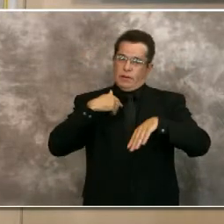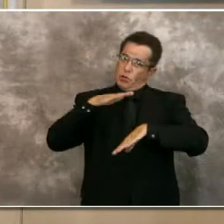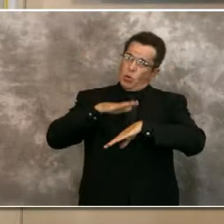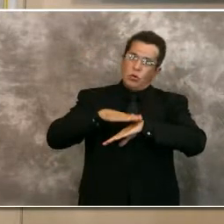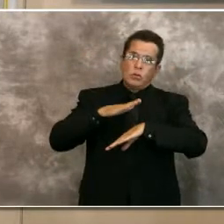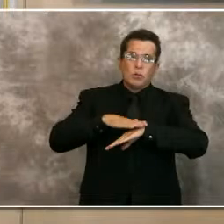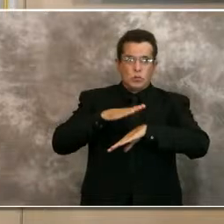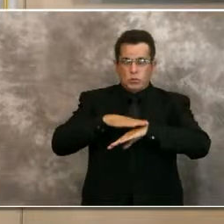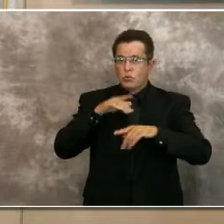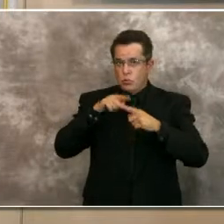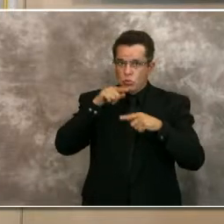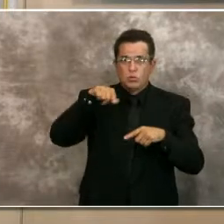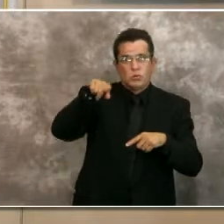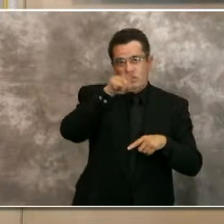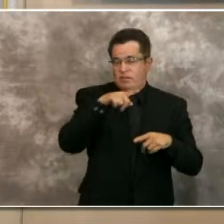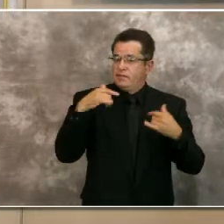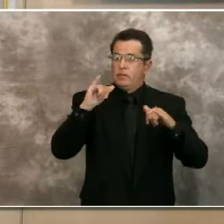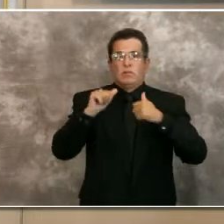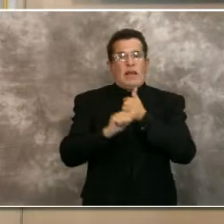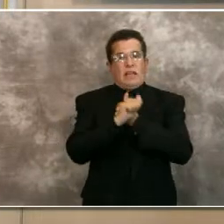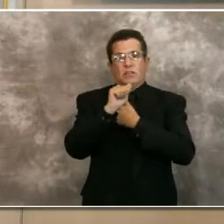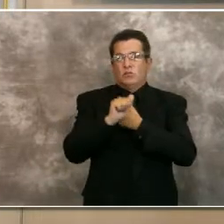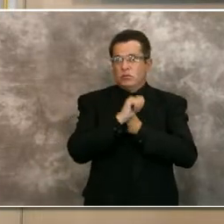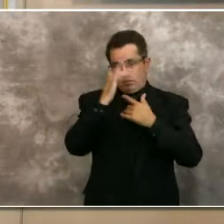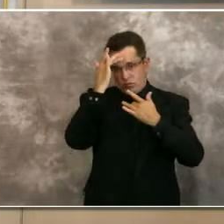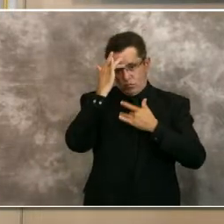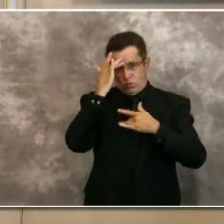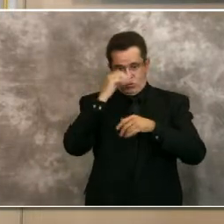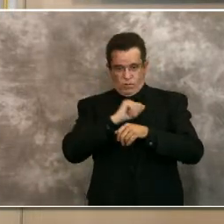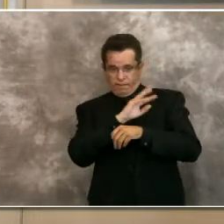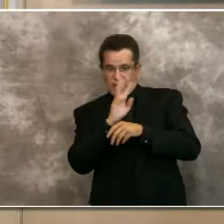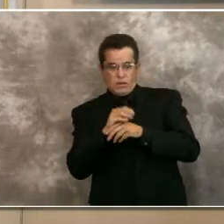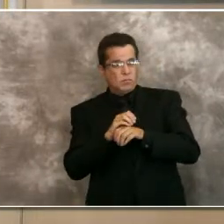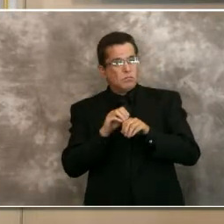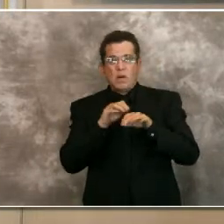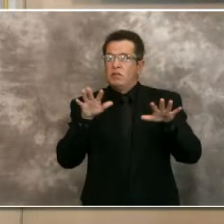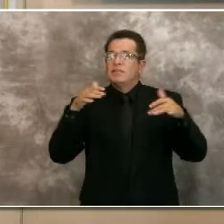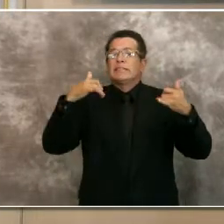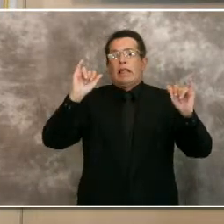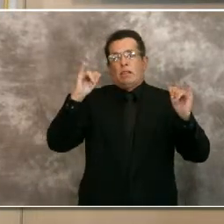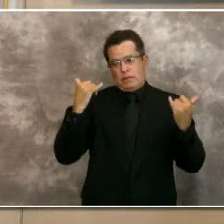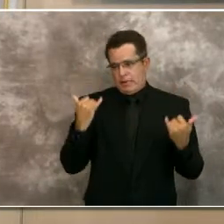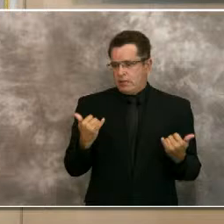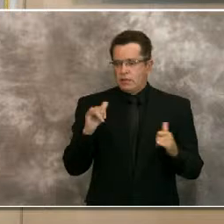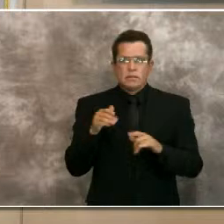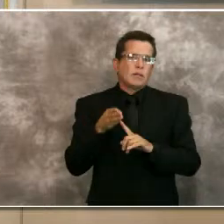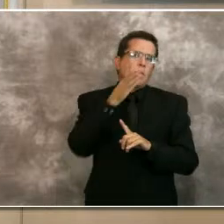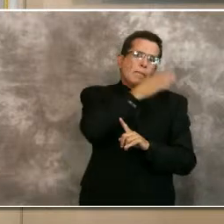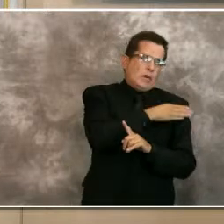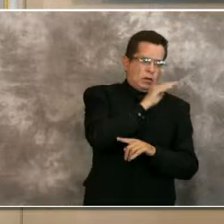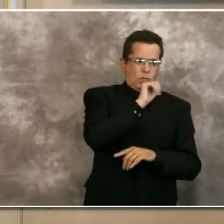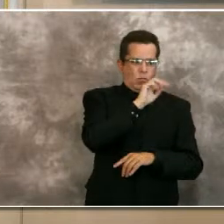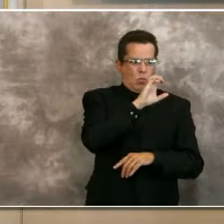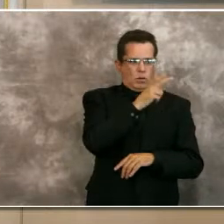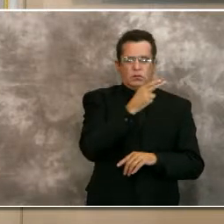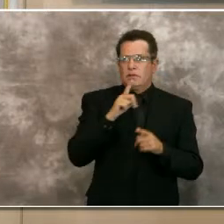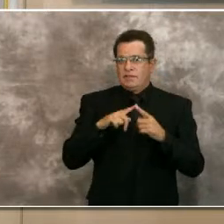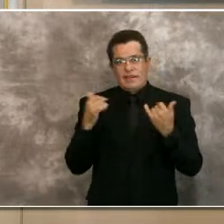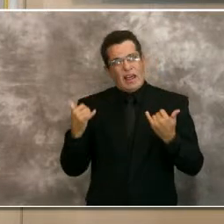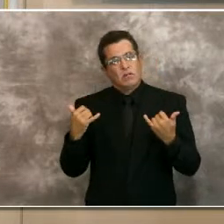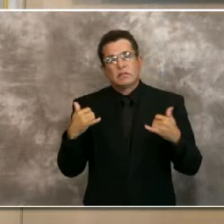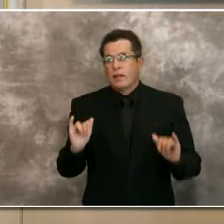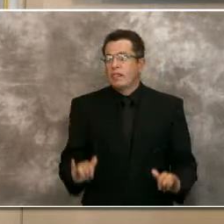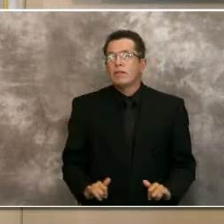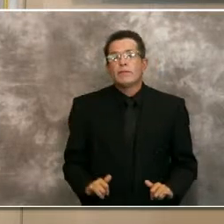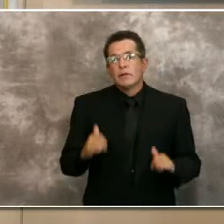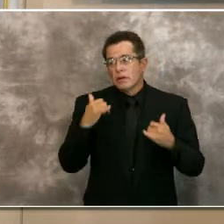note that the dangers from coronavirus remain as real today as they were in March. While we have done a very good job as a region in